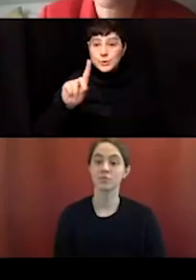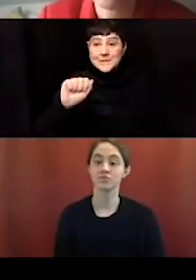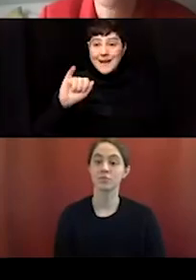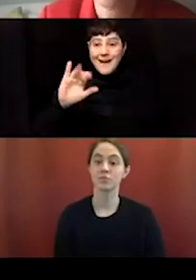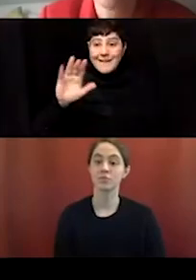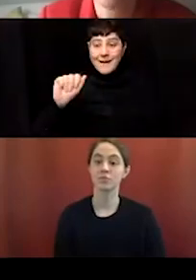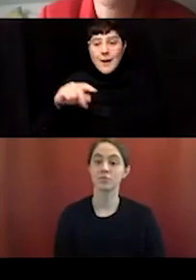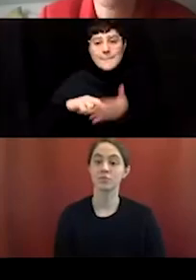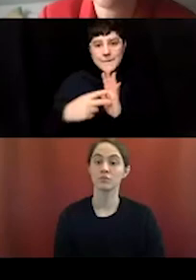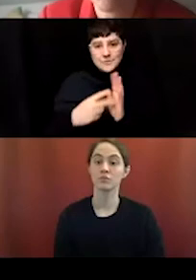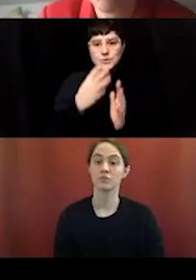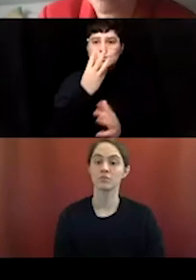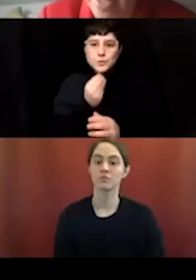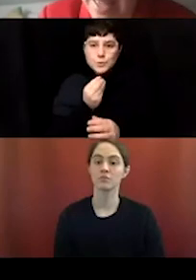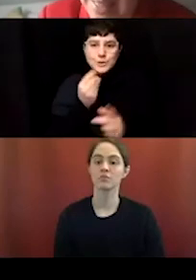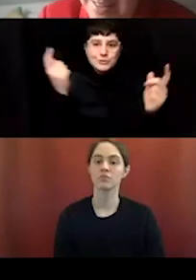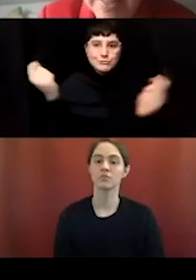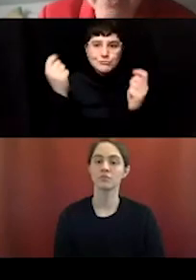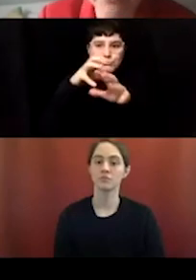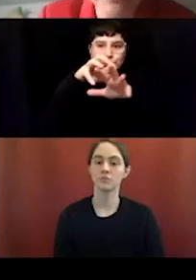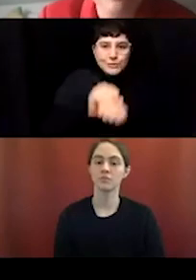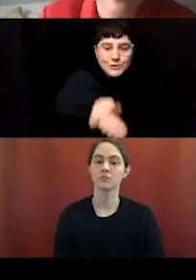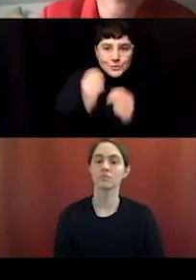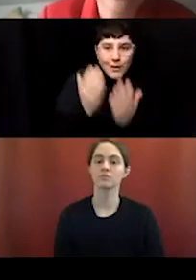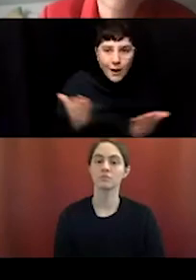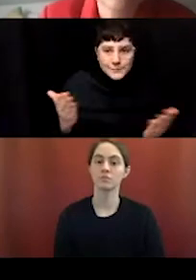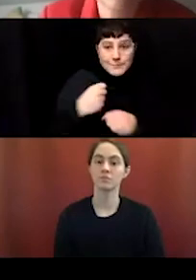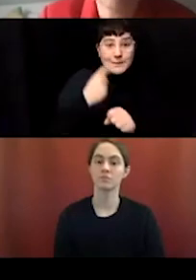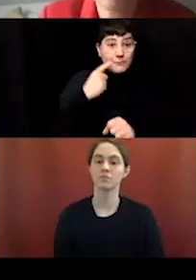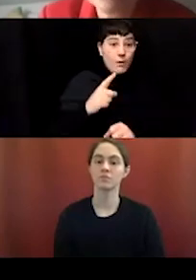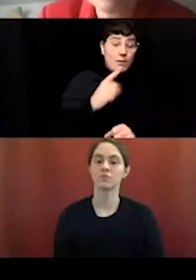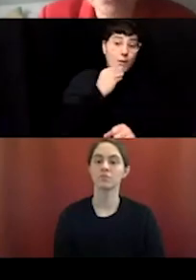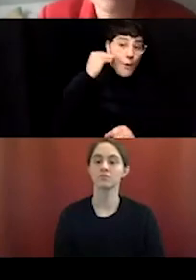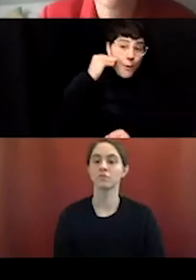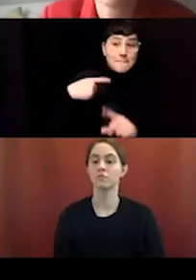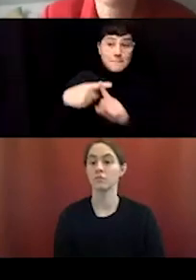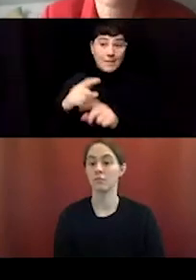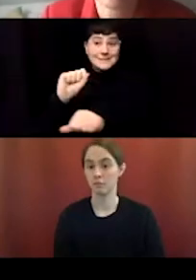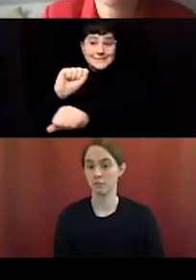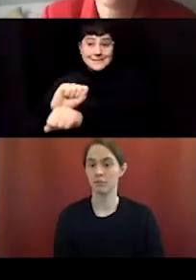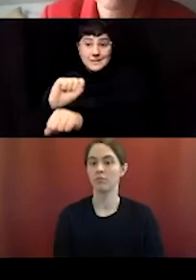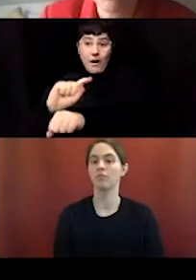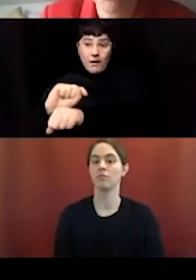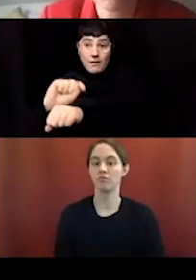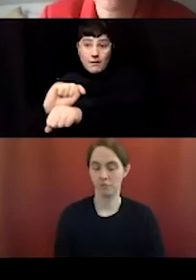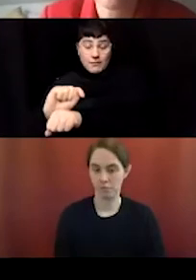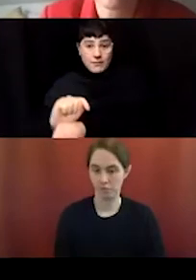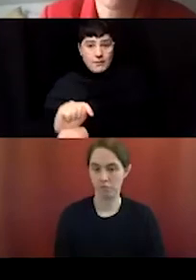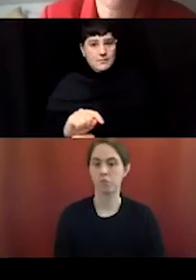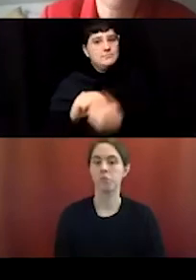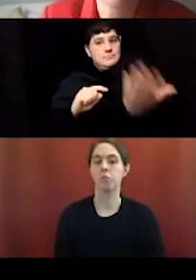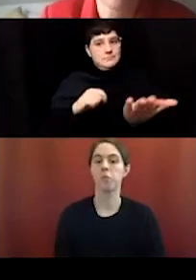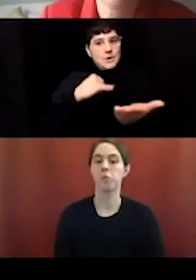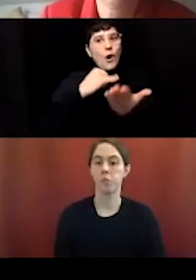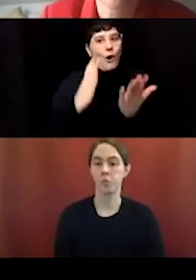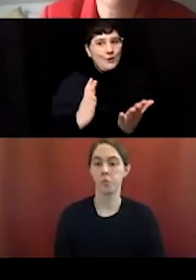objects made for use in the home and synagogue. And Moshe Zabari is a living monument, and I hope